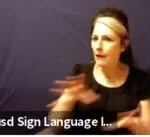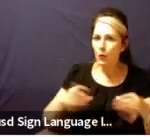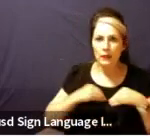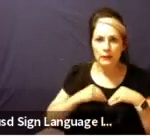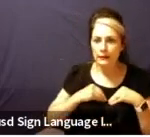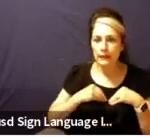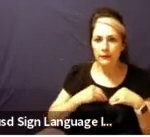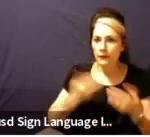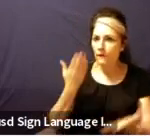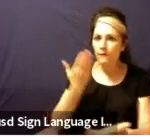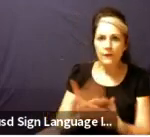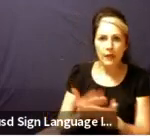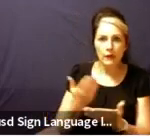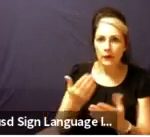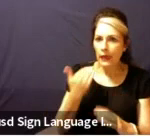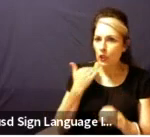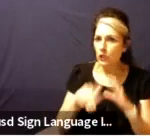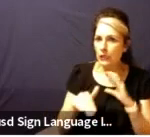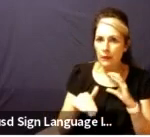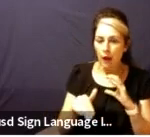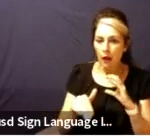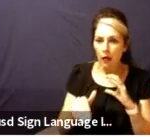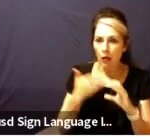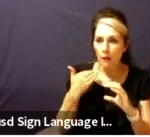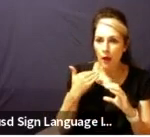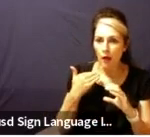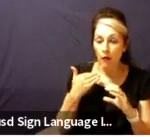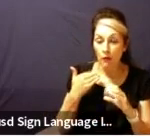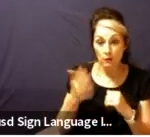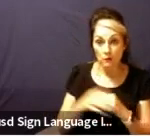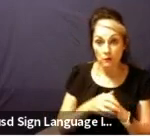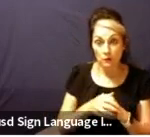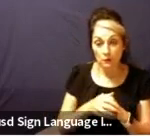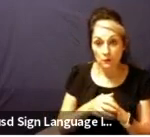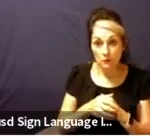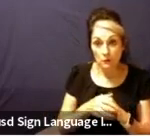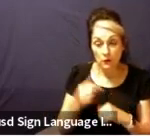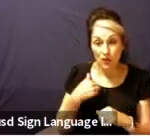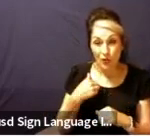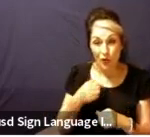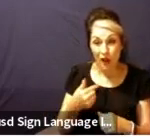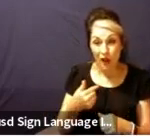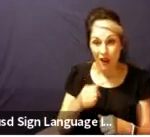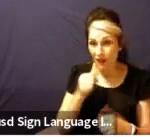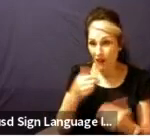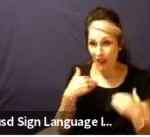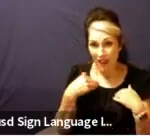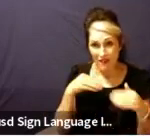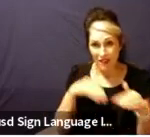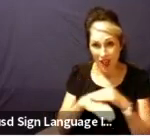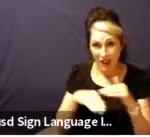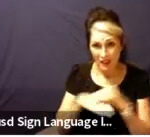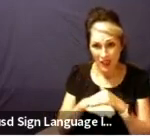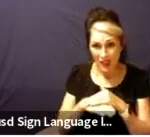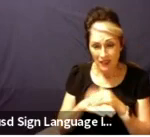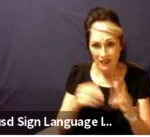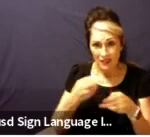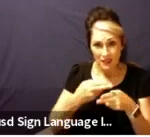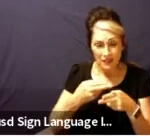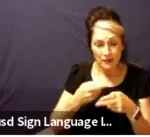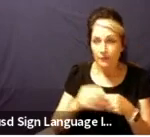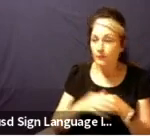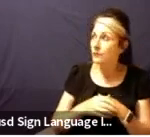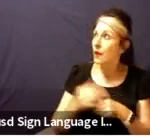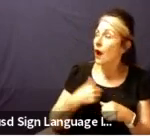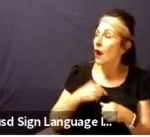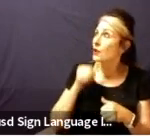the verification email. So do I not have access to the temporary, so I do